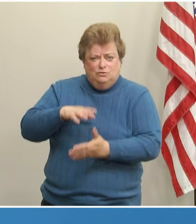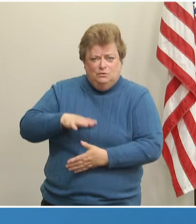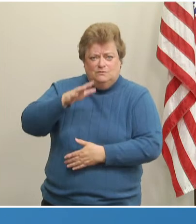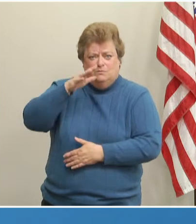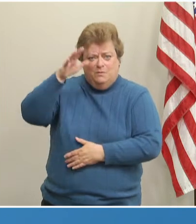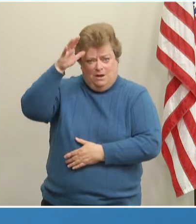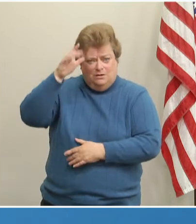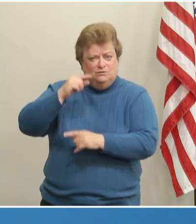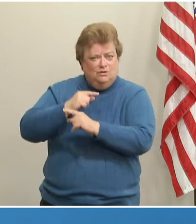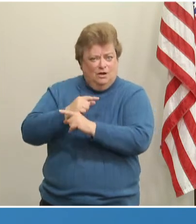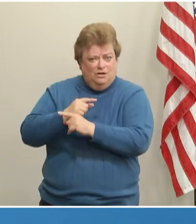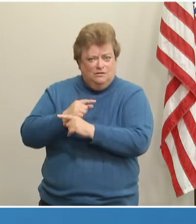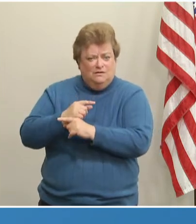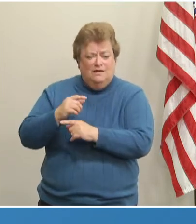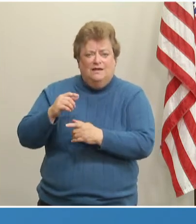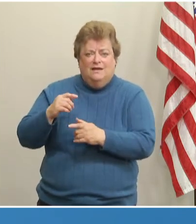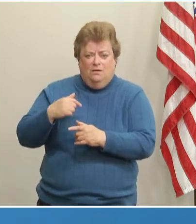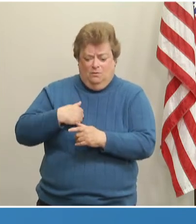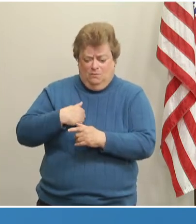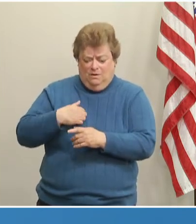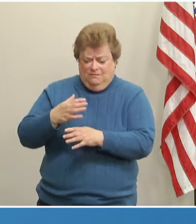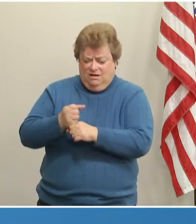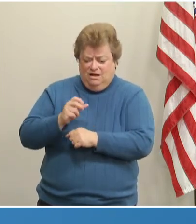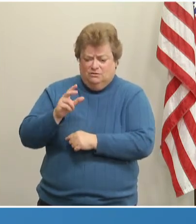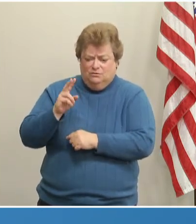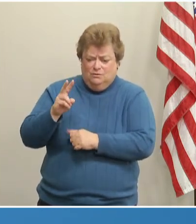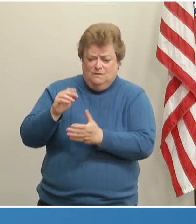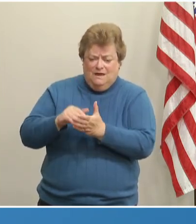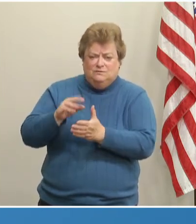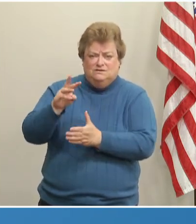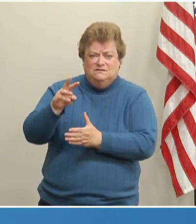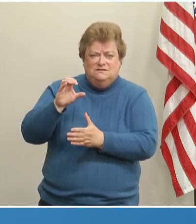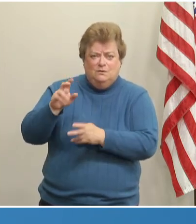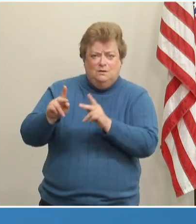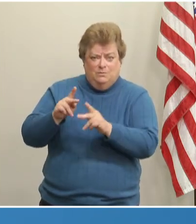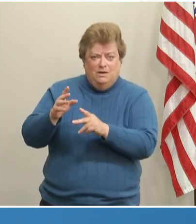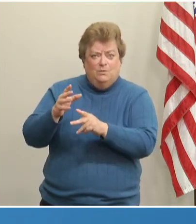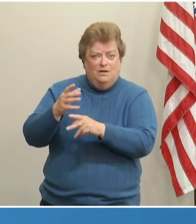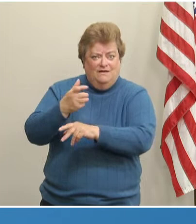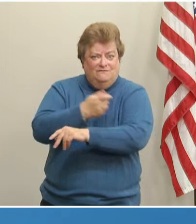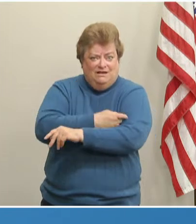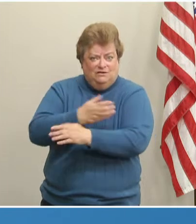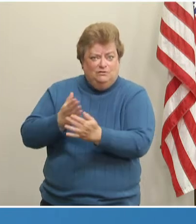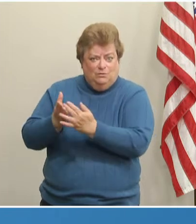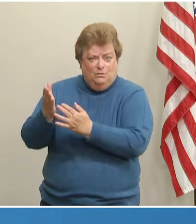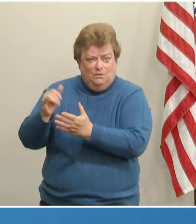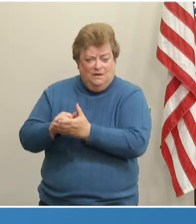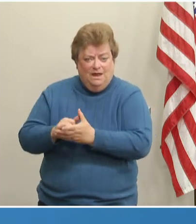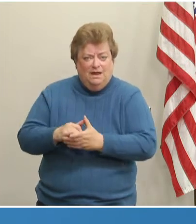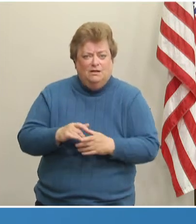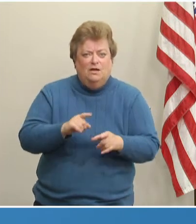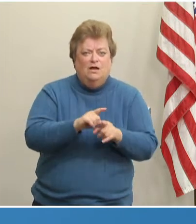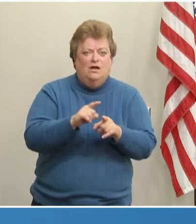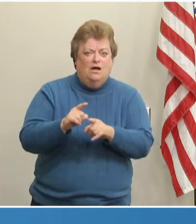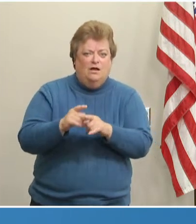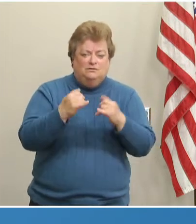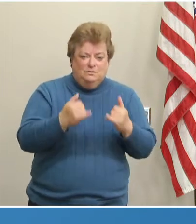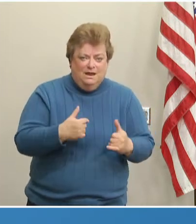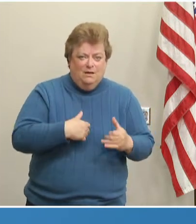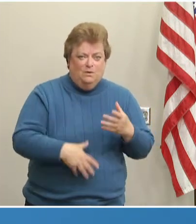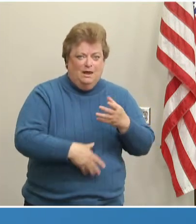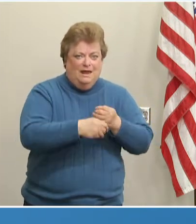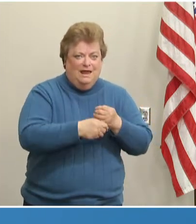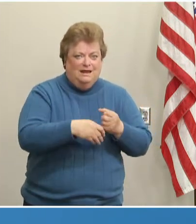and those have resulted in more than 2,600 people getting vaccinated. The health team is also expanding neighborhood-based